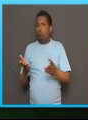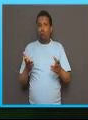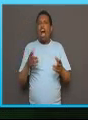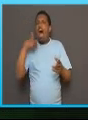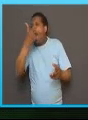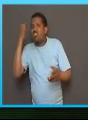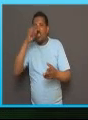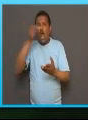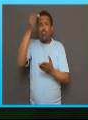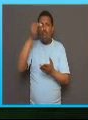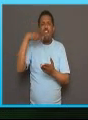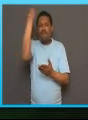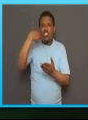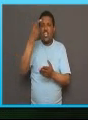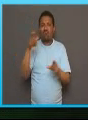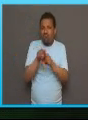such as forests.